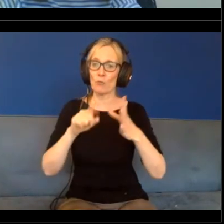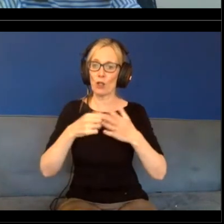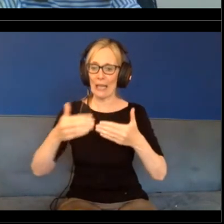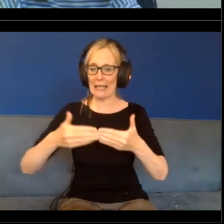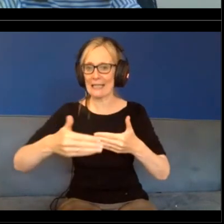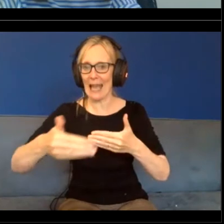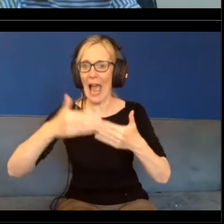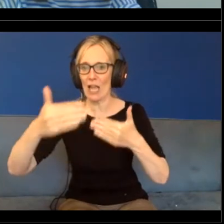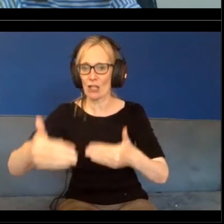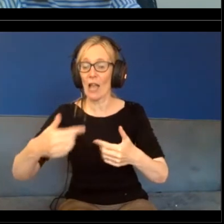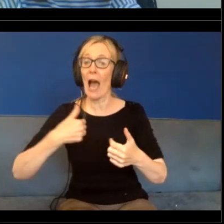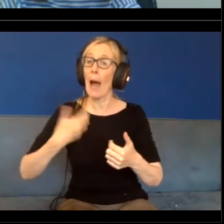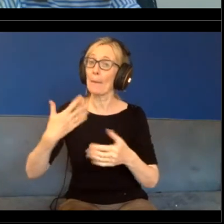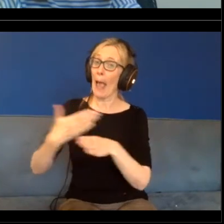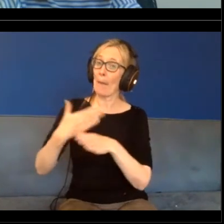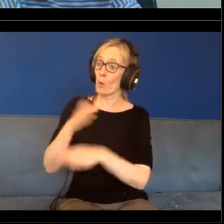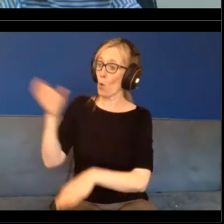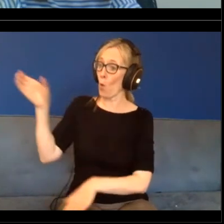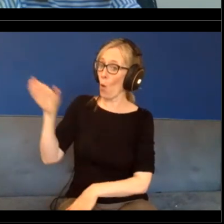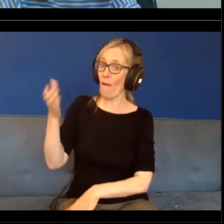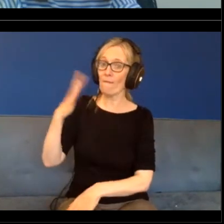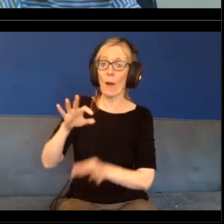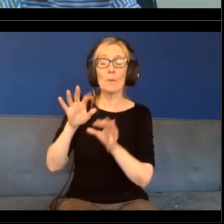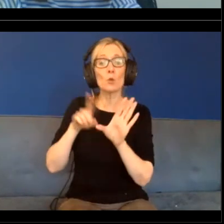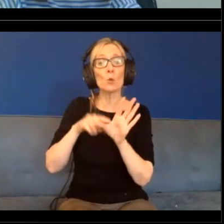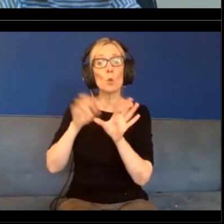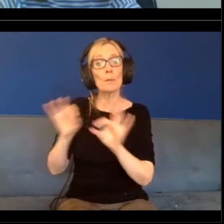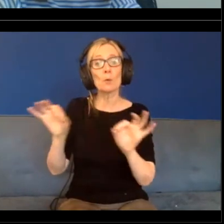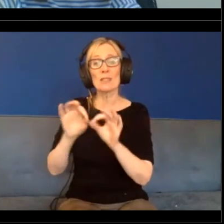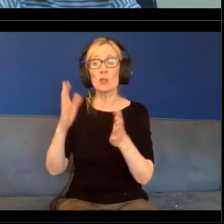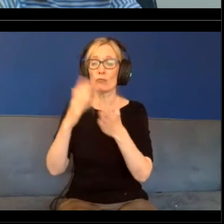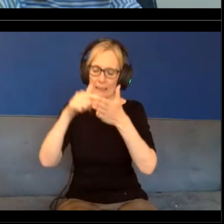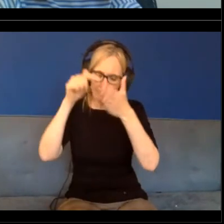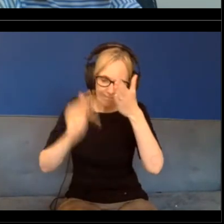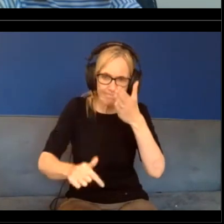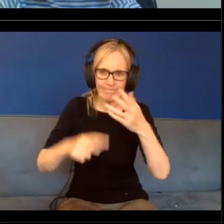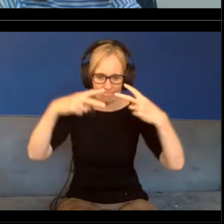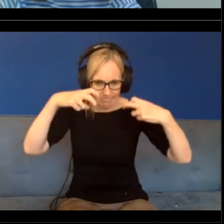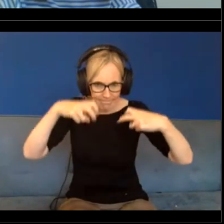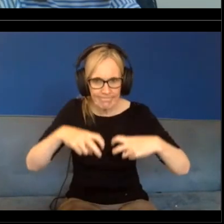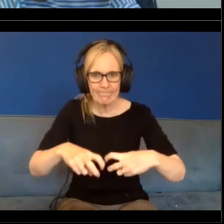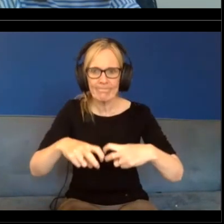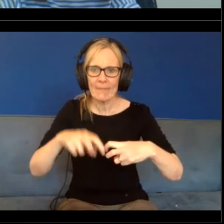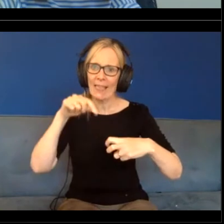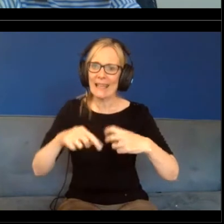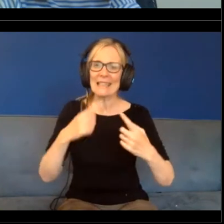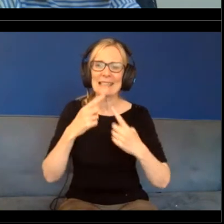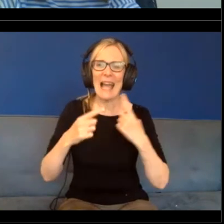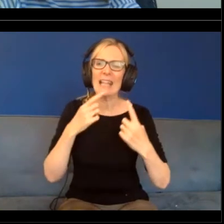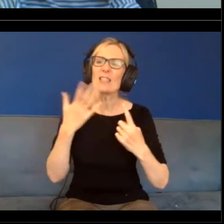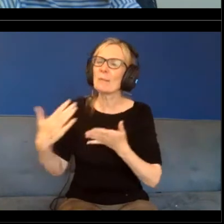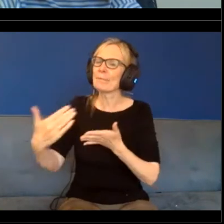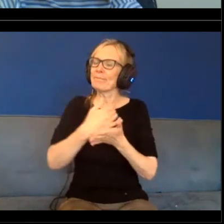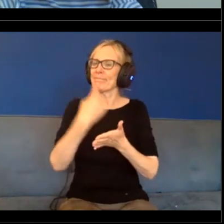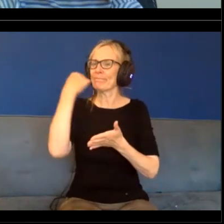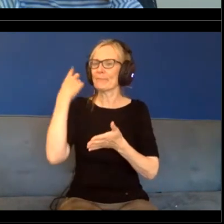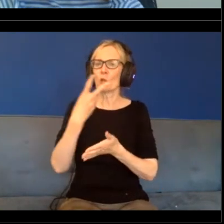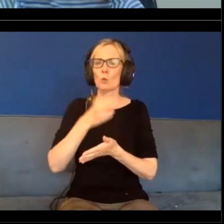by Youth Music to do a kind of deep dive into this data that was gathered in sort of the back end of 2018, early part